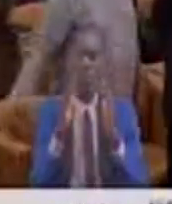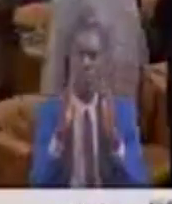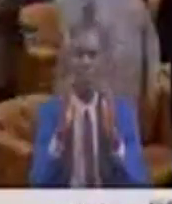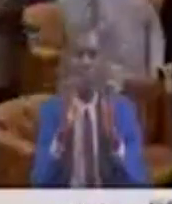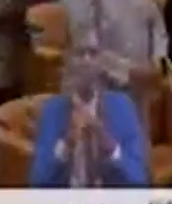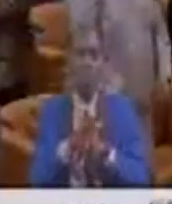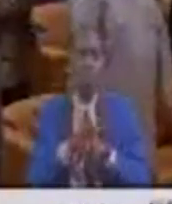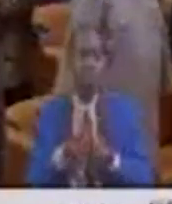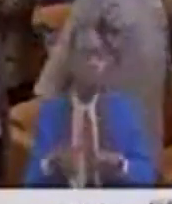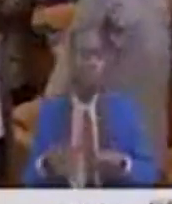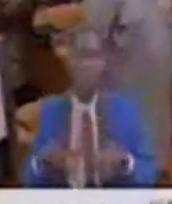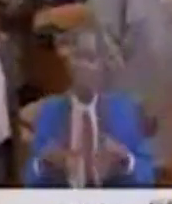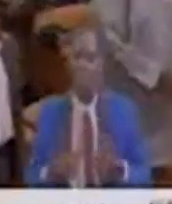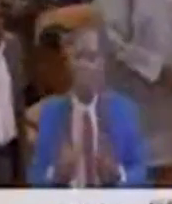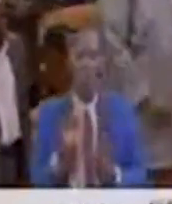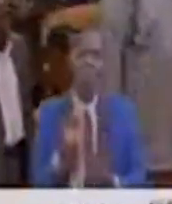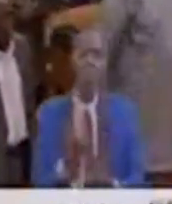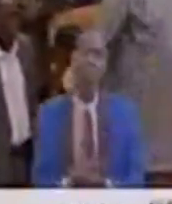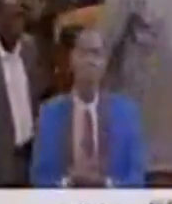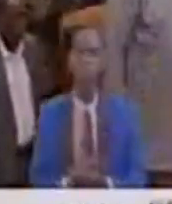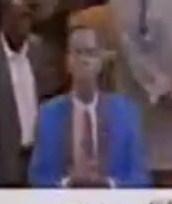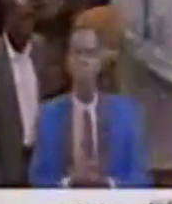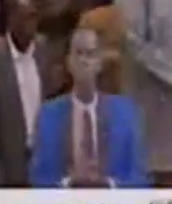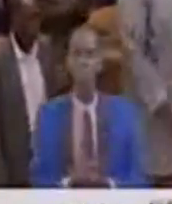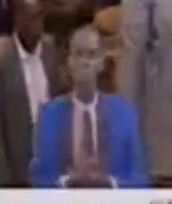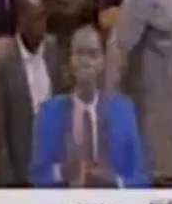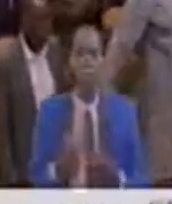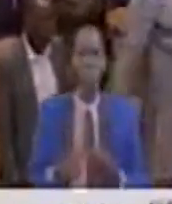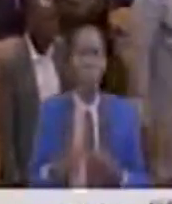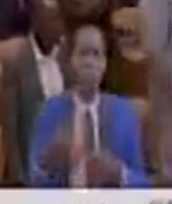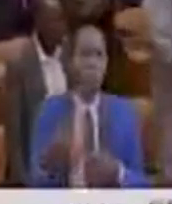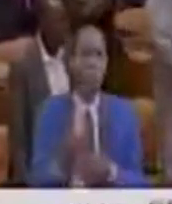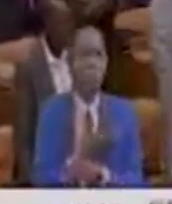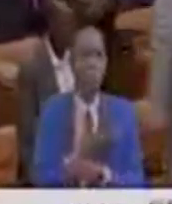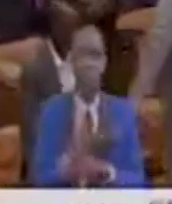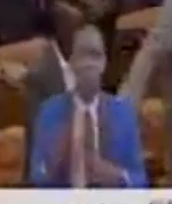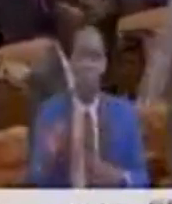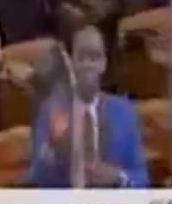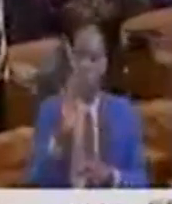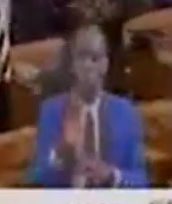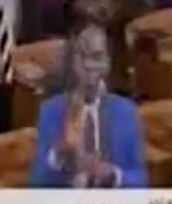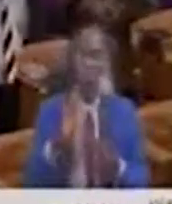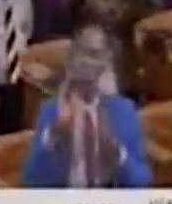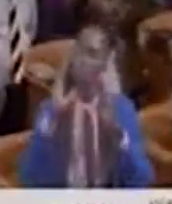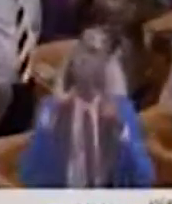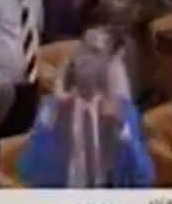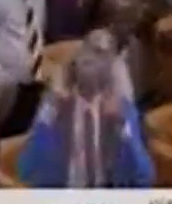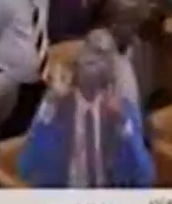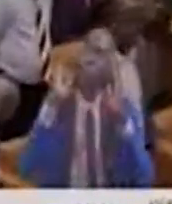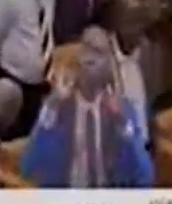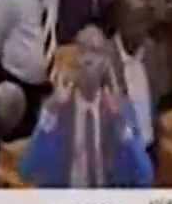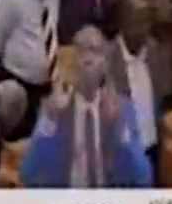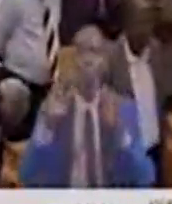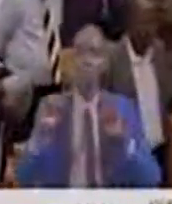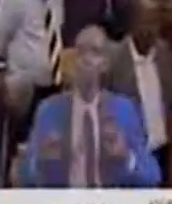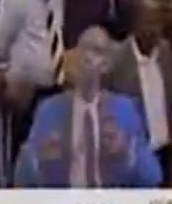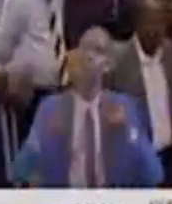Don't allow that to take away your consecration, your resolve,